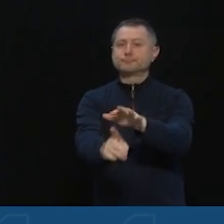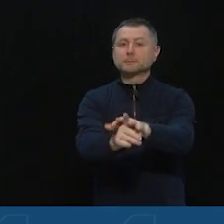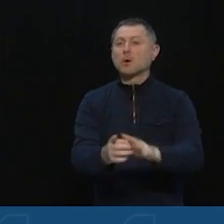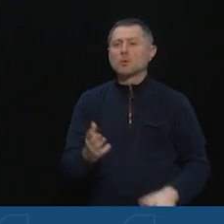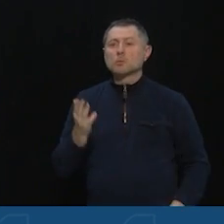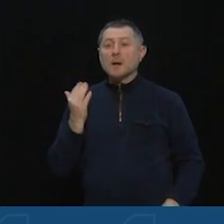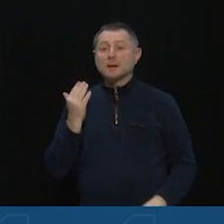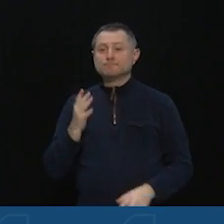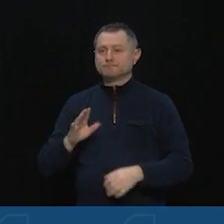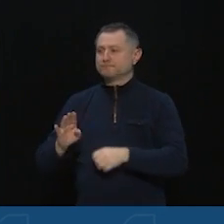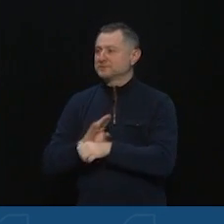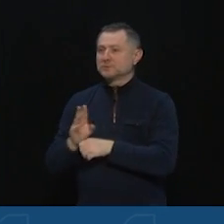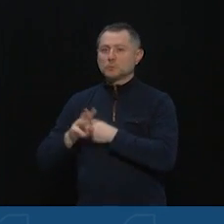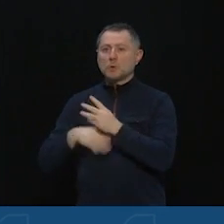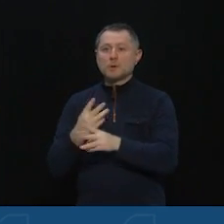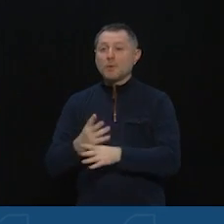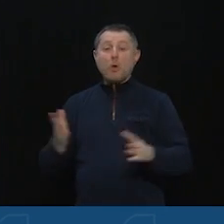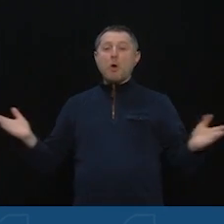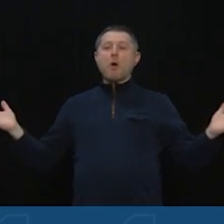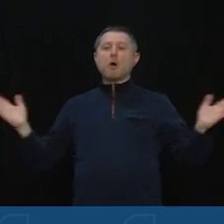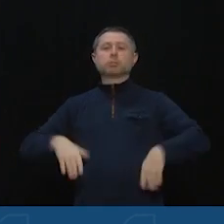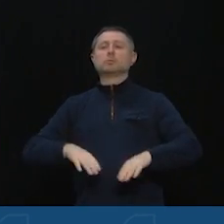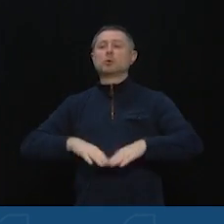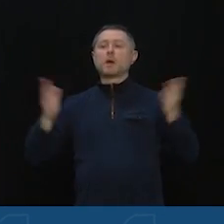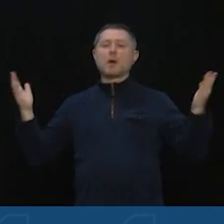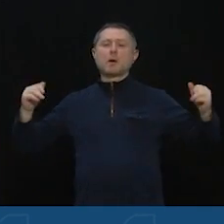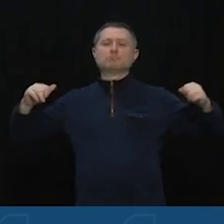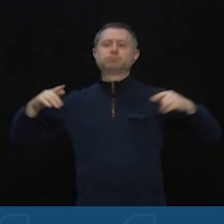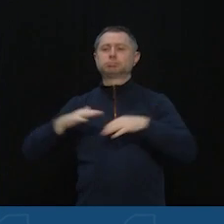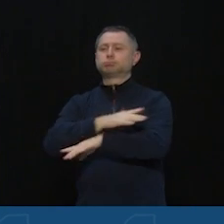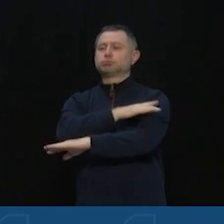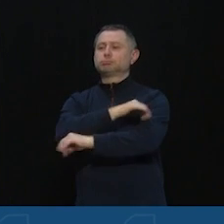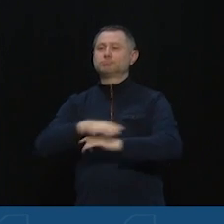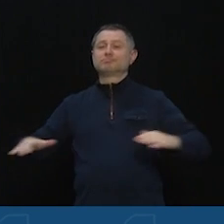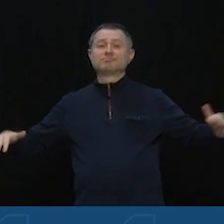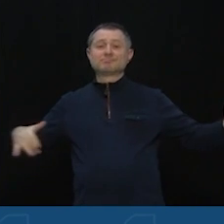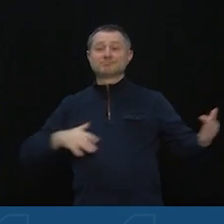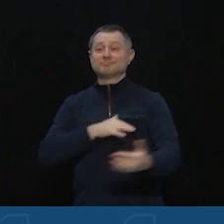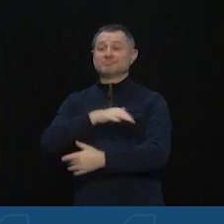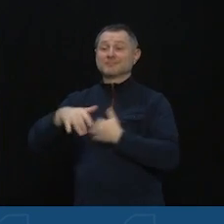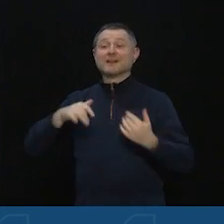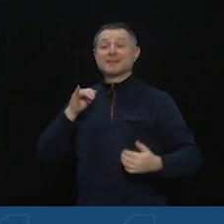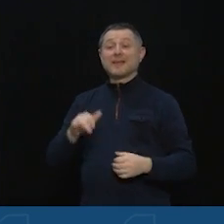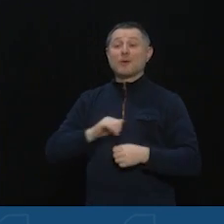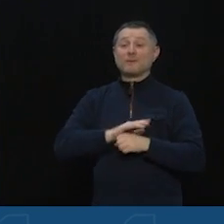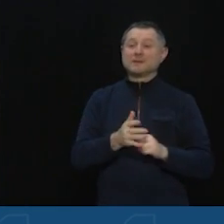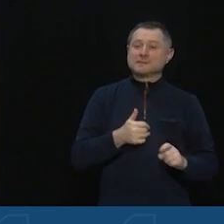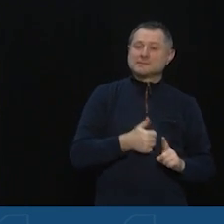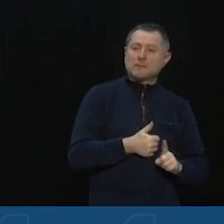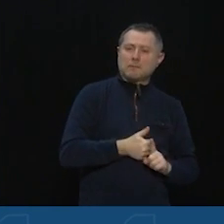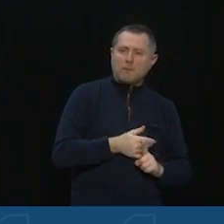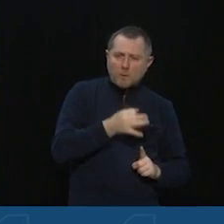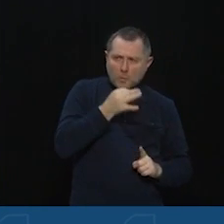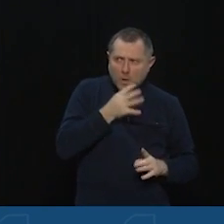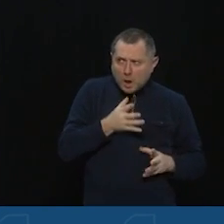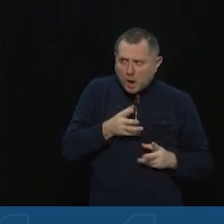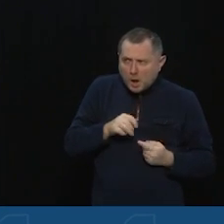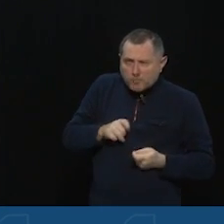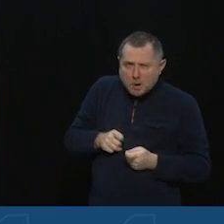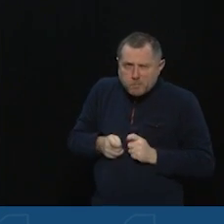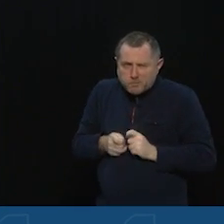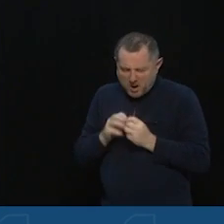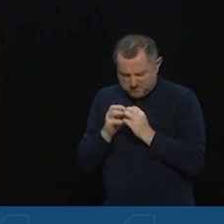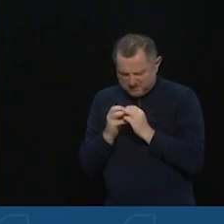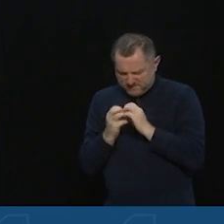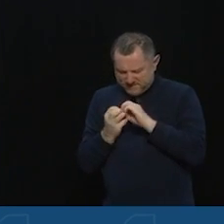more and as this virus continues to adapt to human beings and to our vaccines. Yesterday's data showed